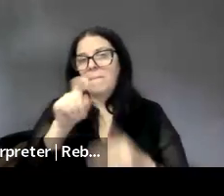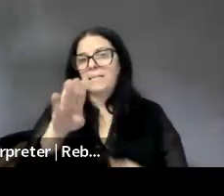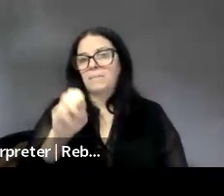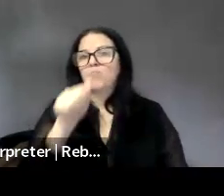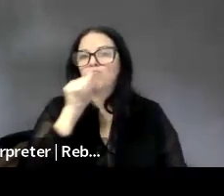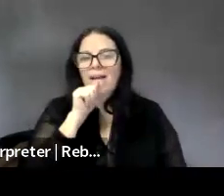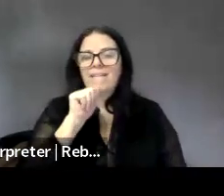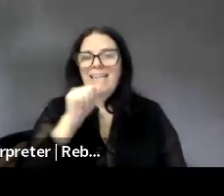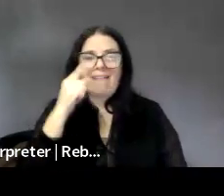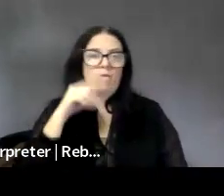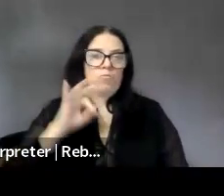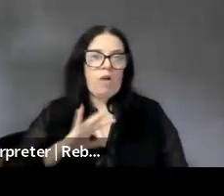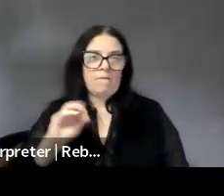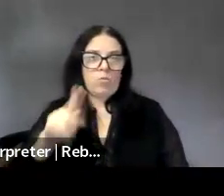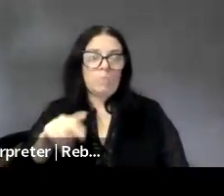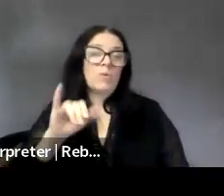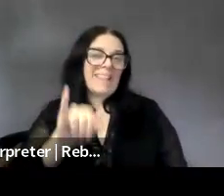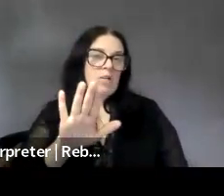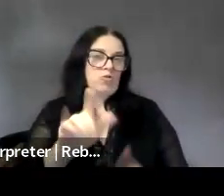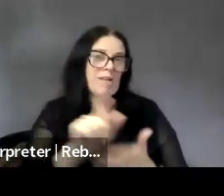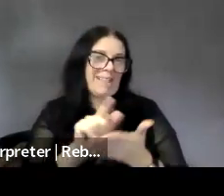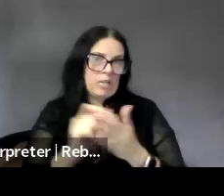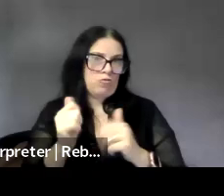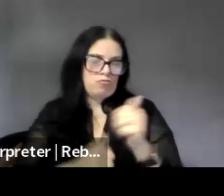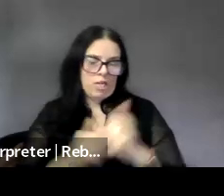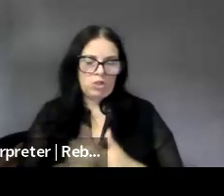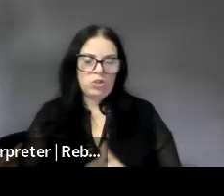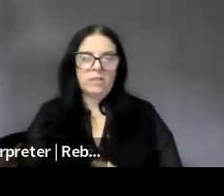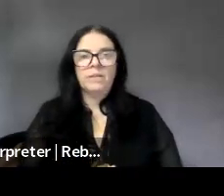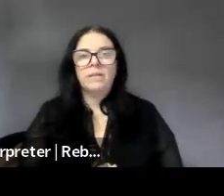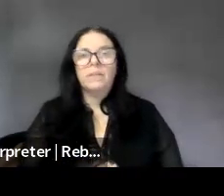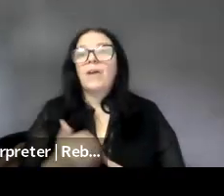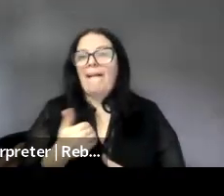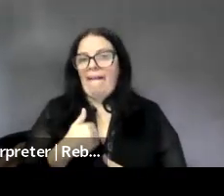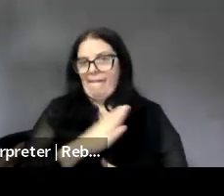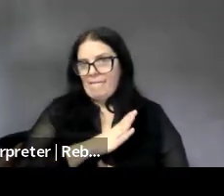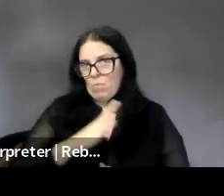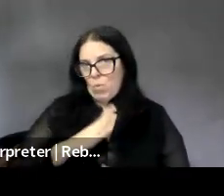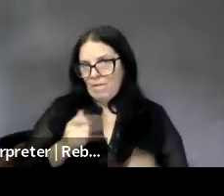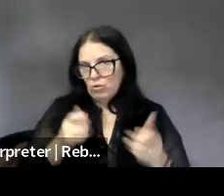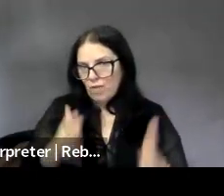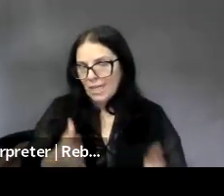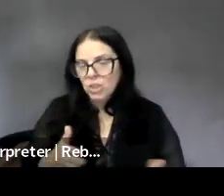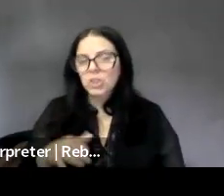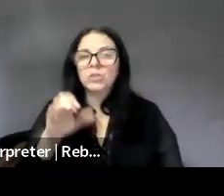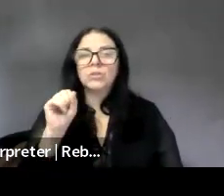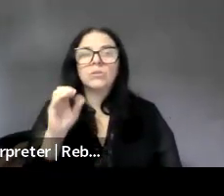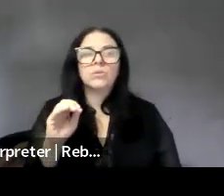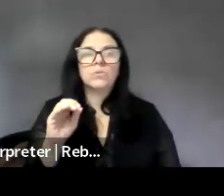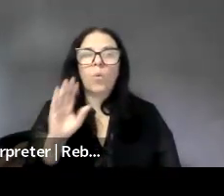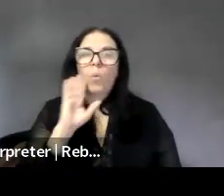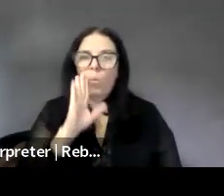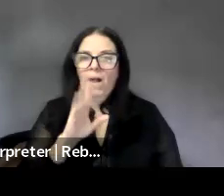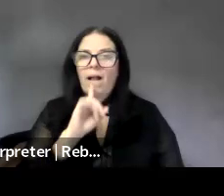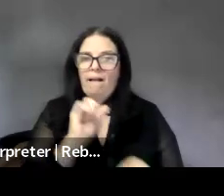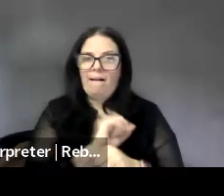not-for-profit corporation, so that is your legal structure. You have a board of directors, so you will actually